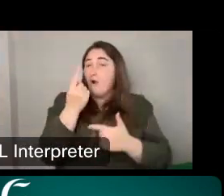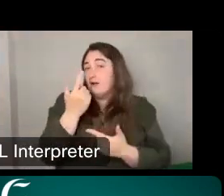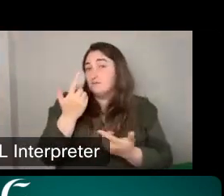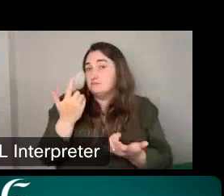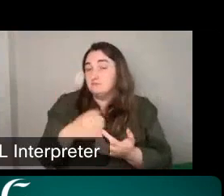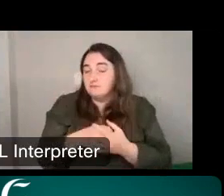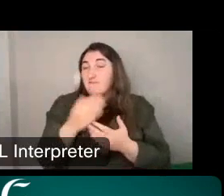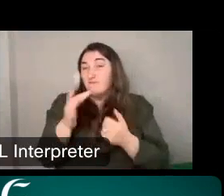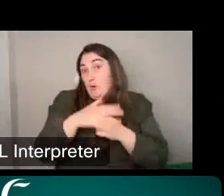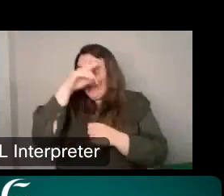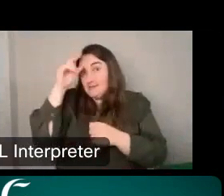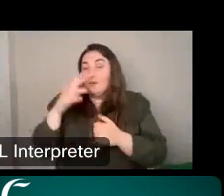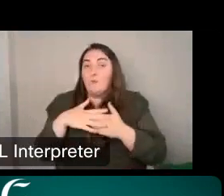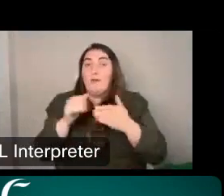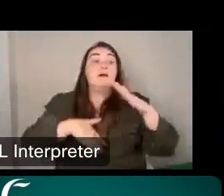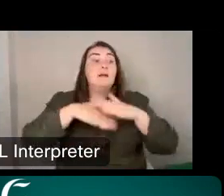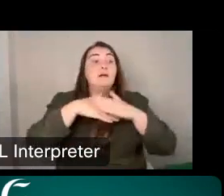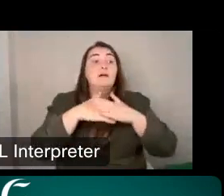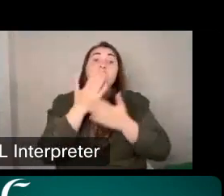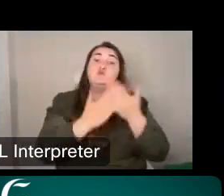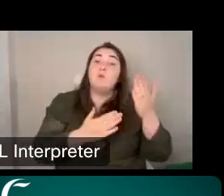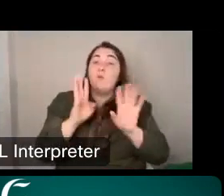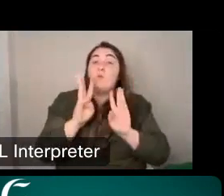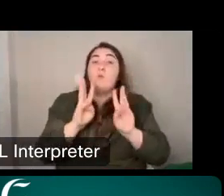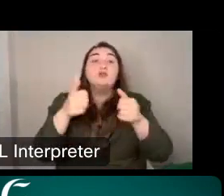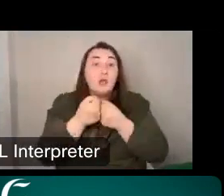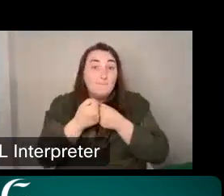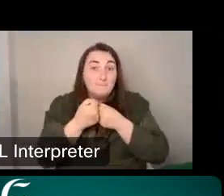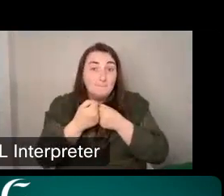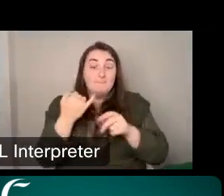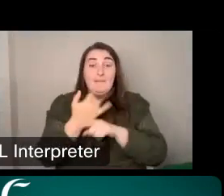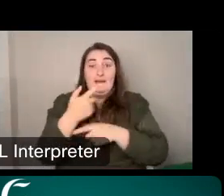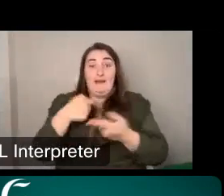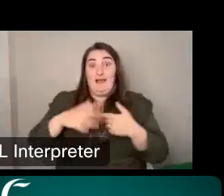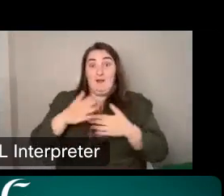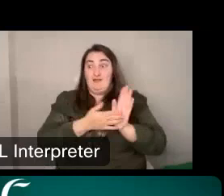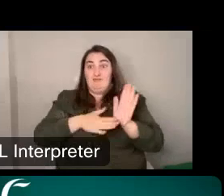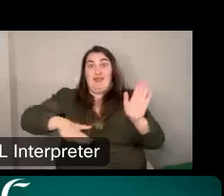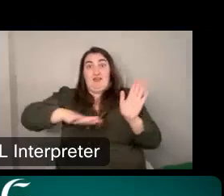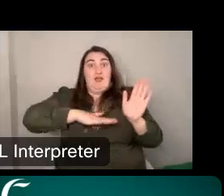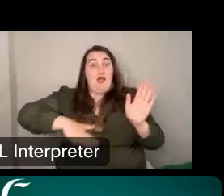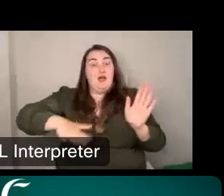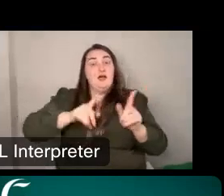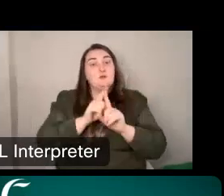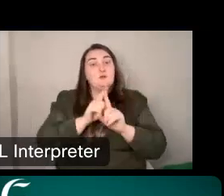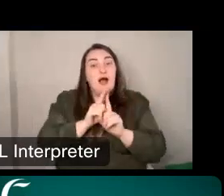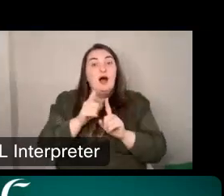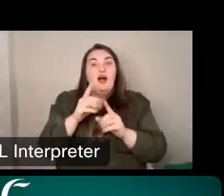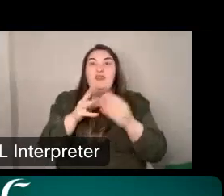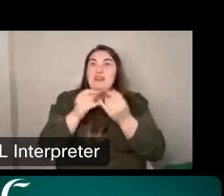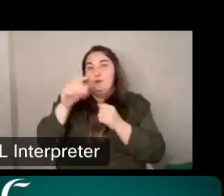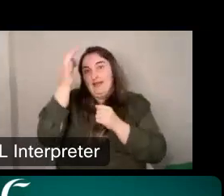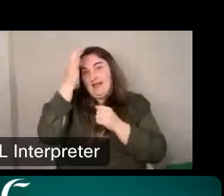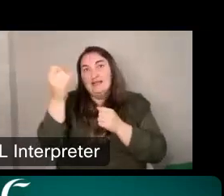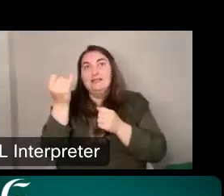provide a limited number of workshops on staff well-being issues within our scope of expertise. They're the things that you'd probably guess or imagine,